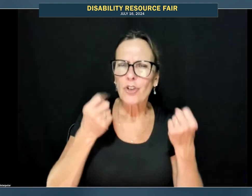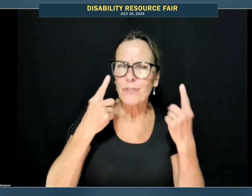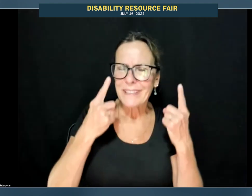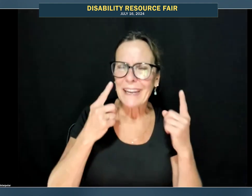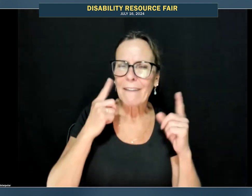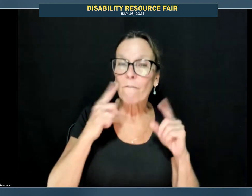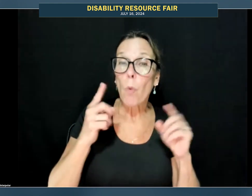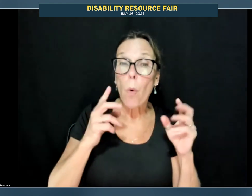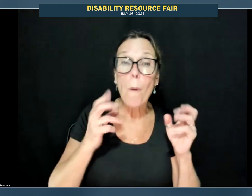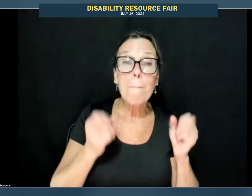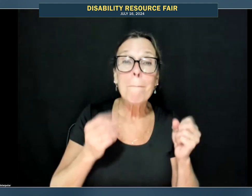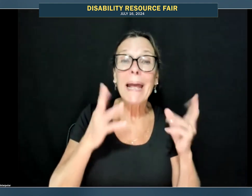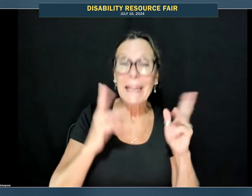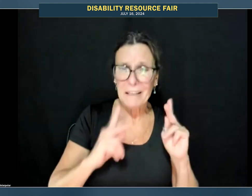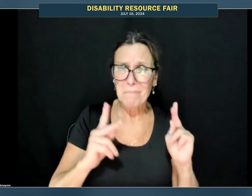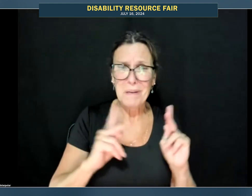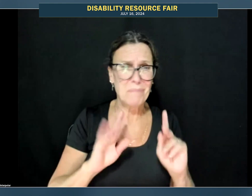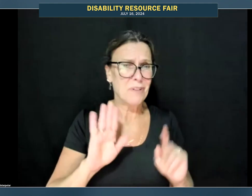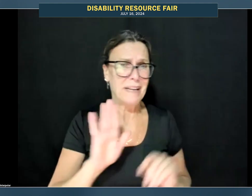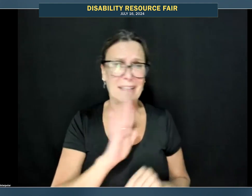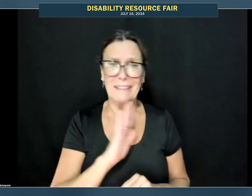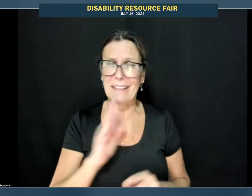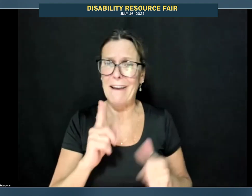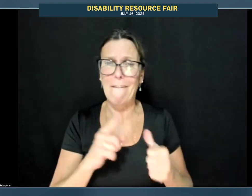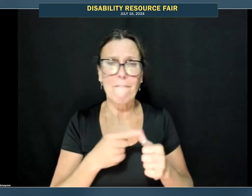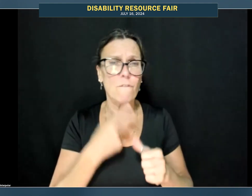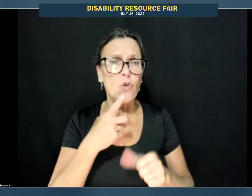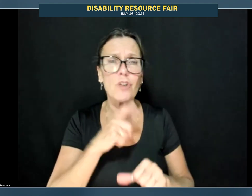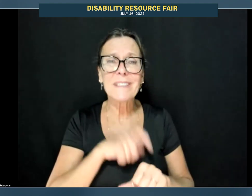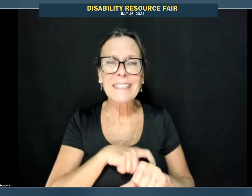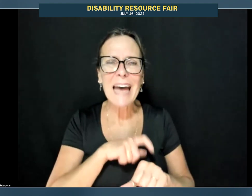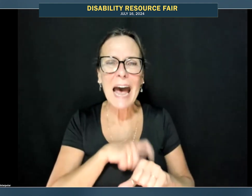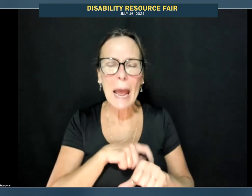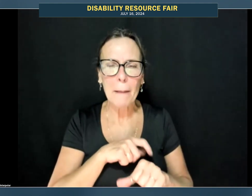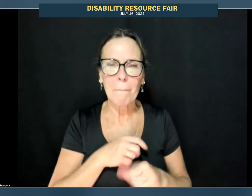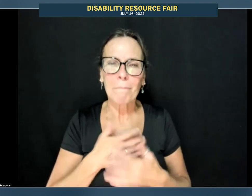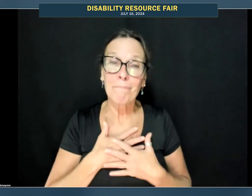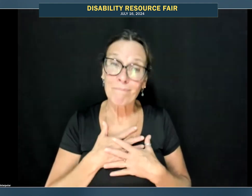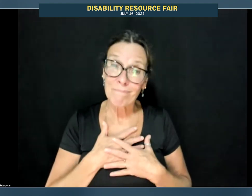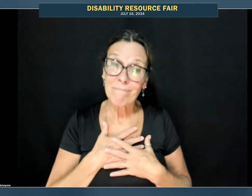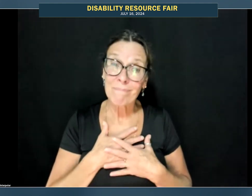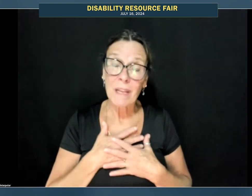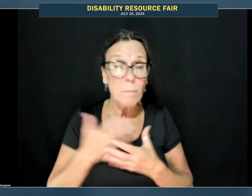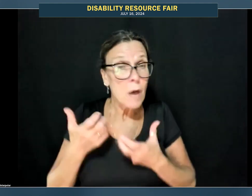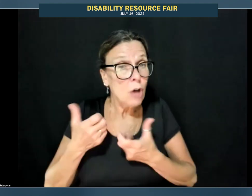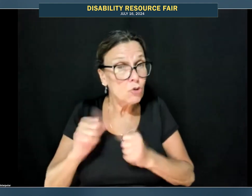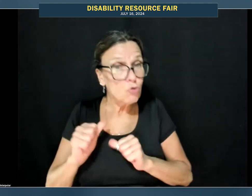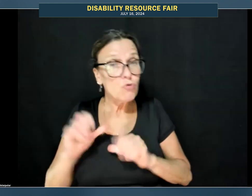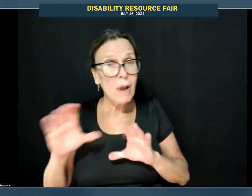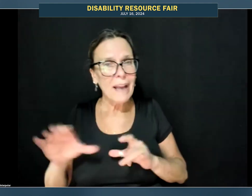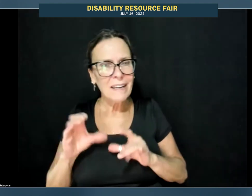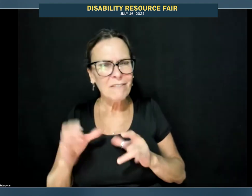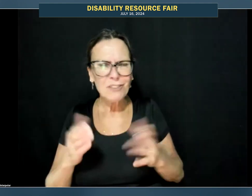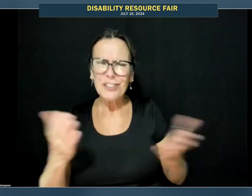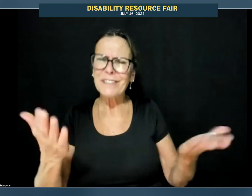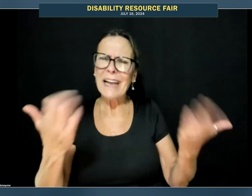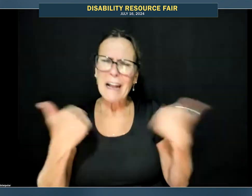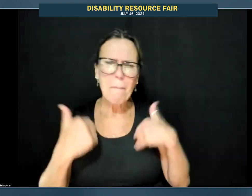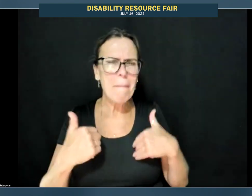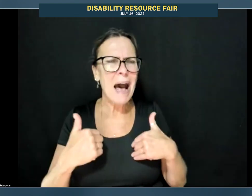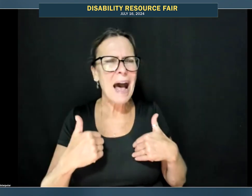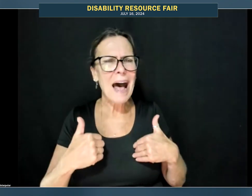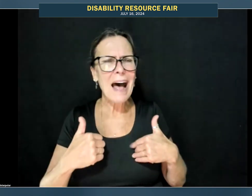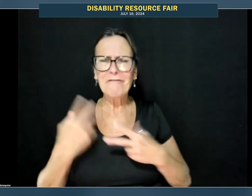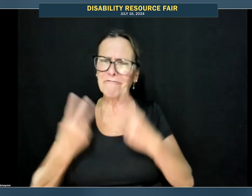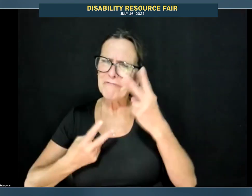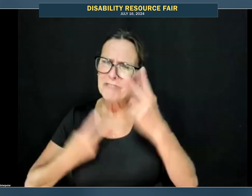maybe the first time they're venturing out, you know, to try one of these activities, we always invite people just to come by and